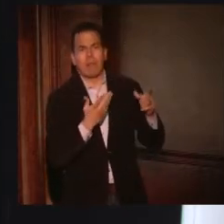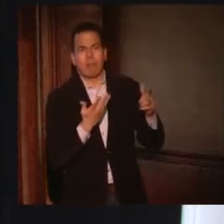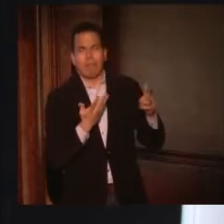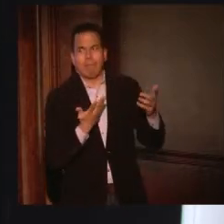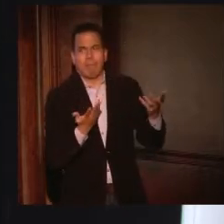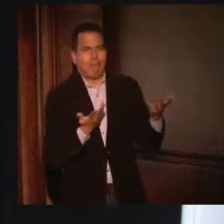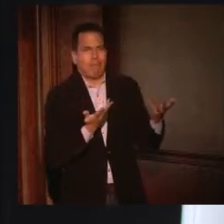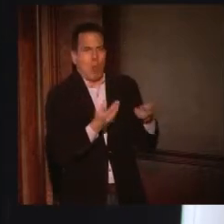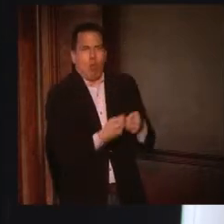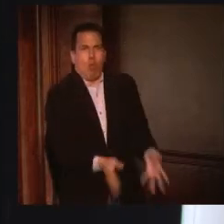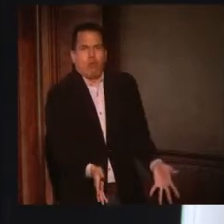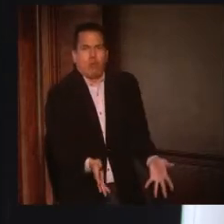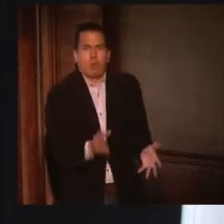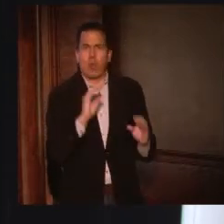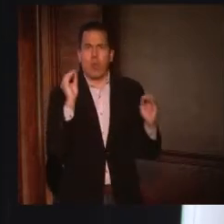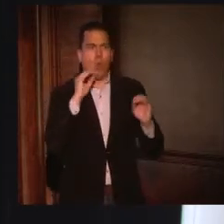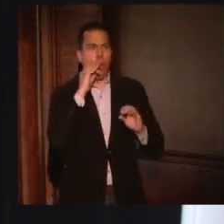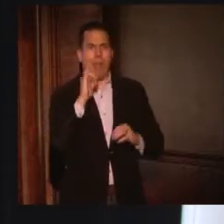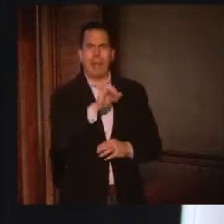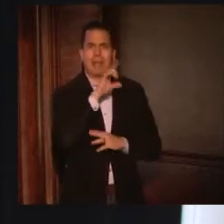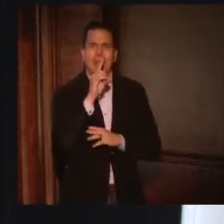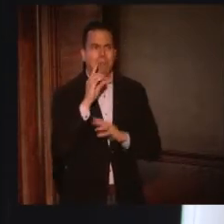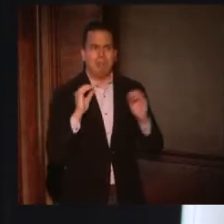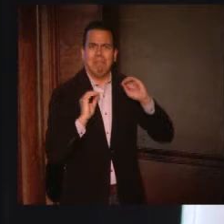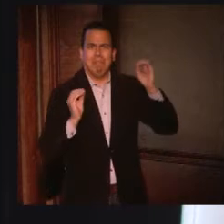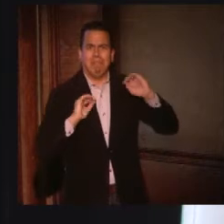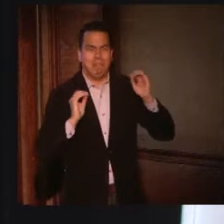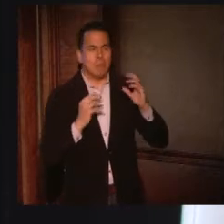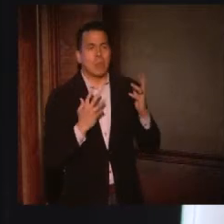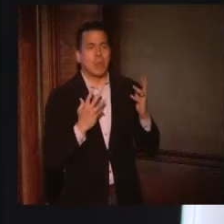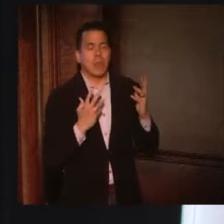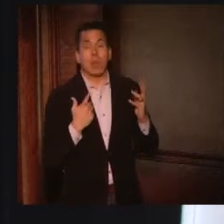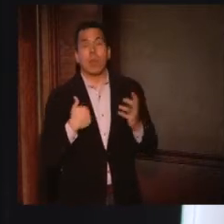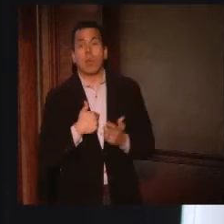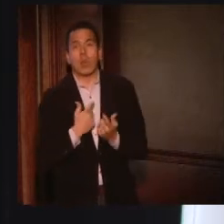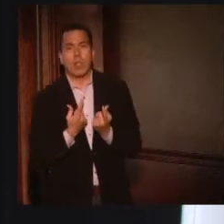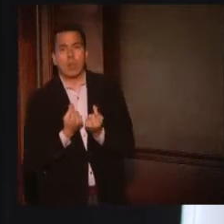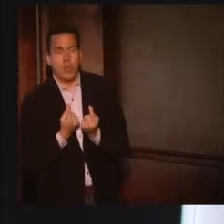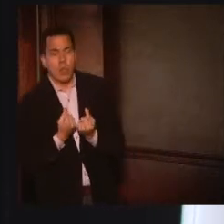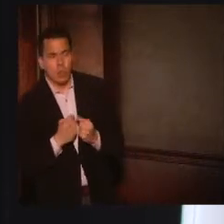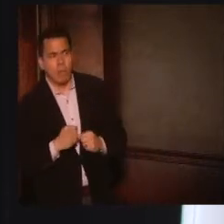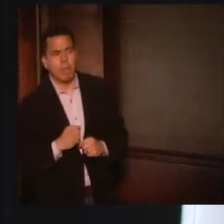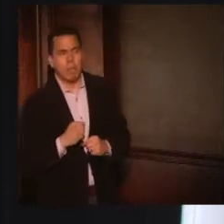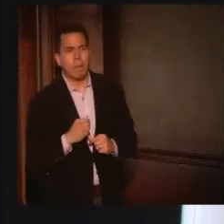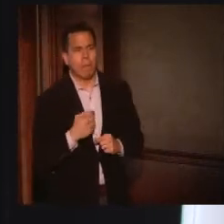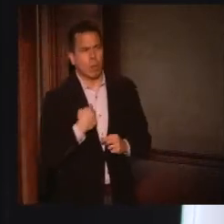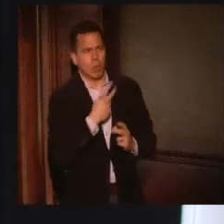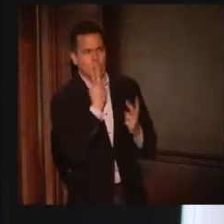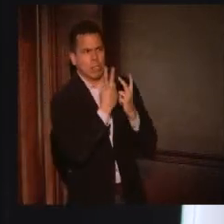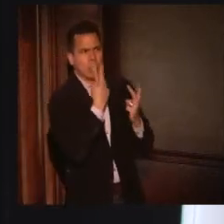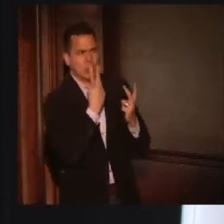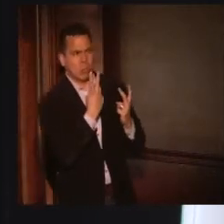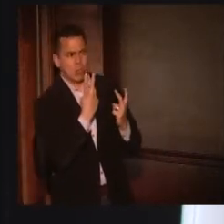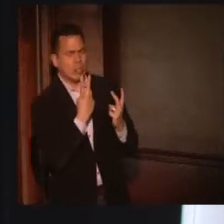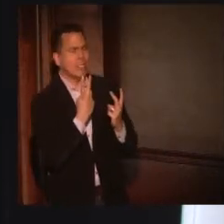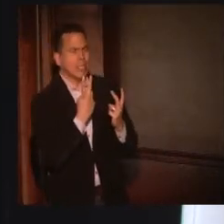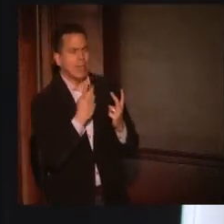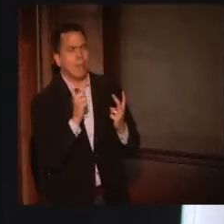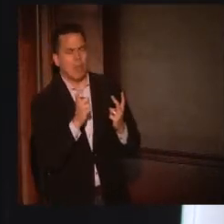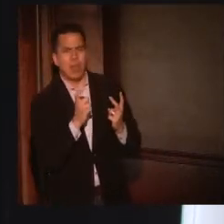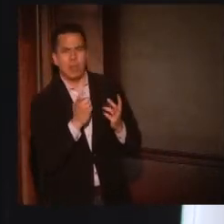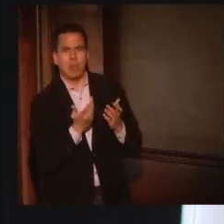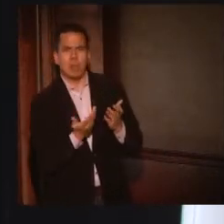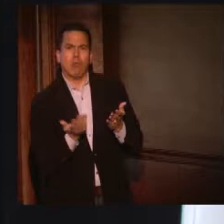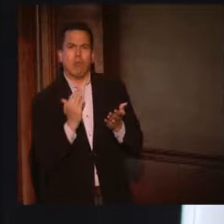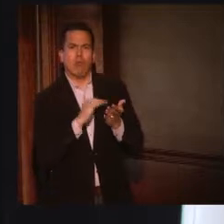you're lost. And so what we did, we tried to restore their dignity, their identity,